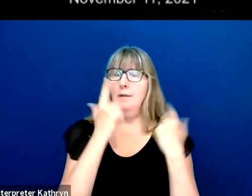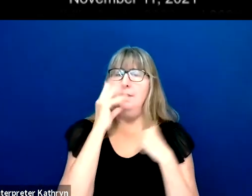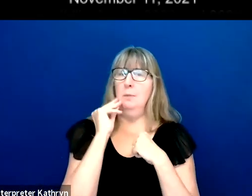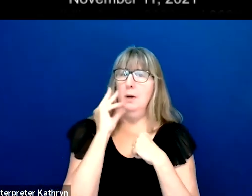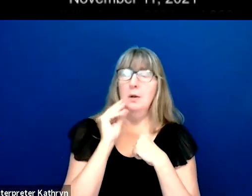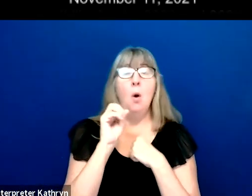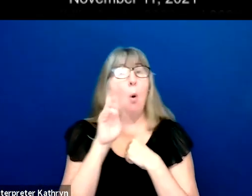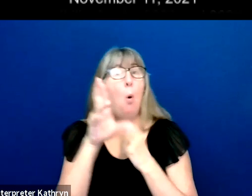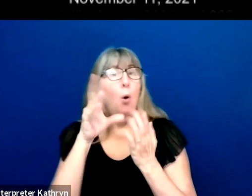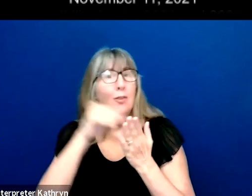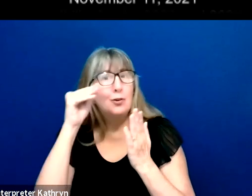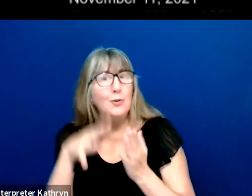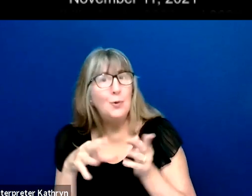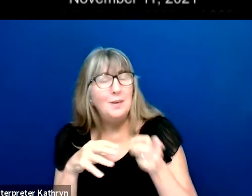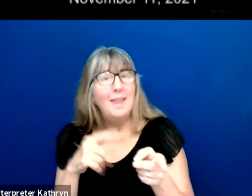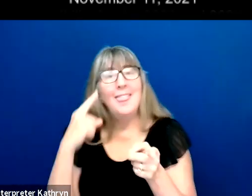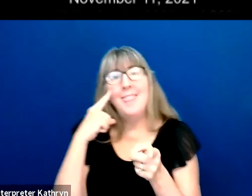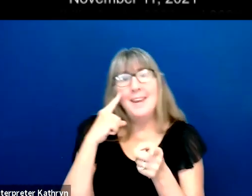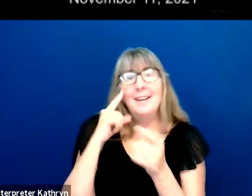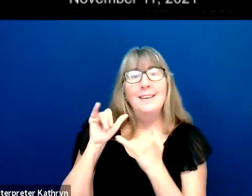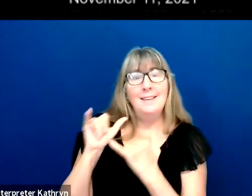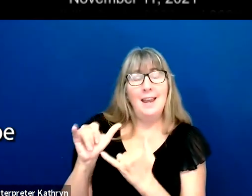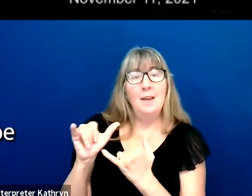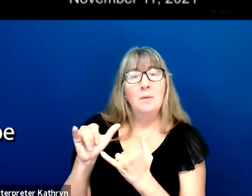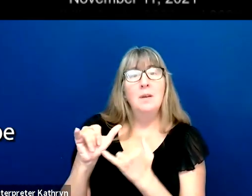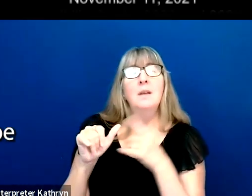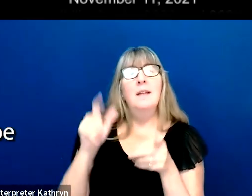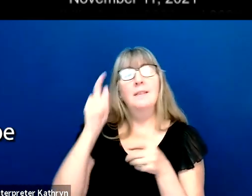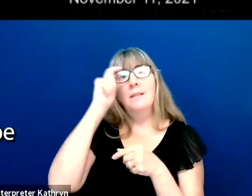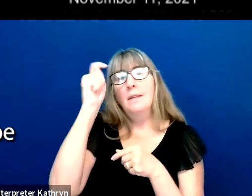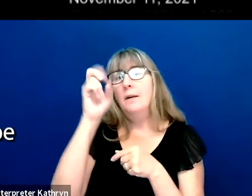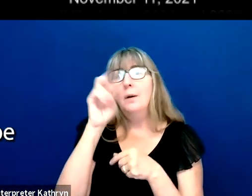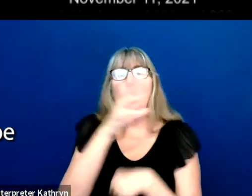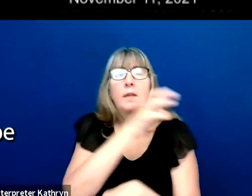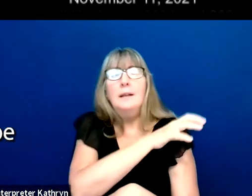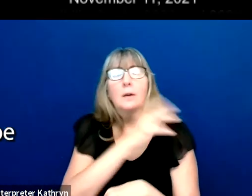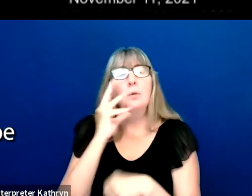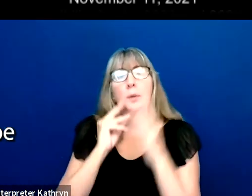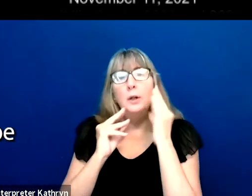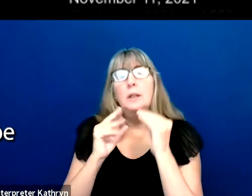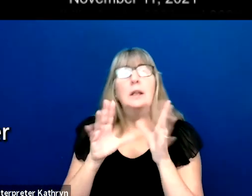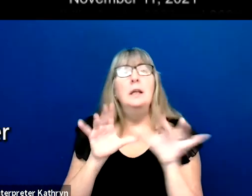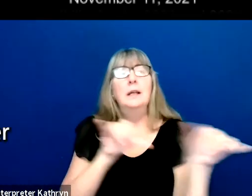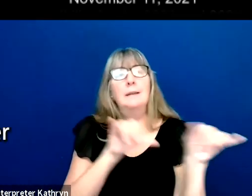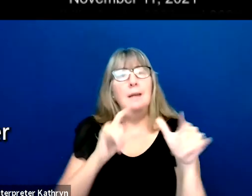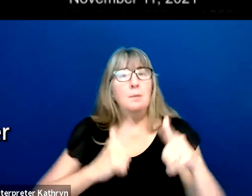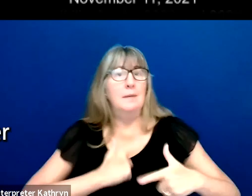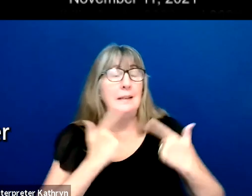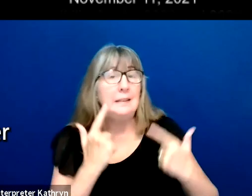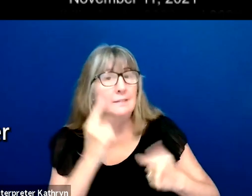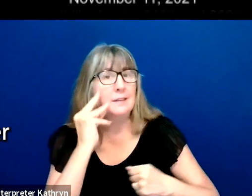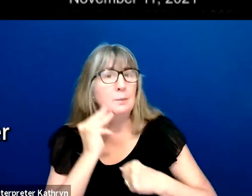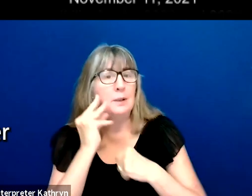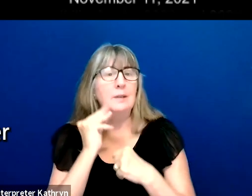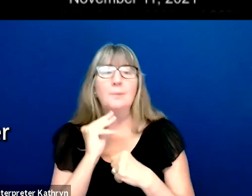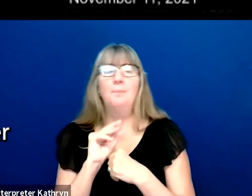Or the student might actually think the same thing, that the theory or the clinical experience is going to be the same as the lived experience. And so this